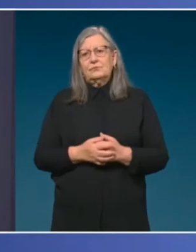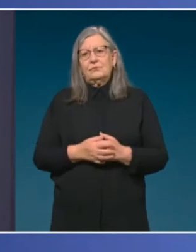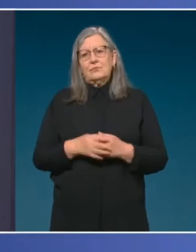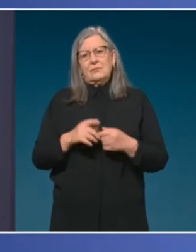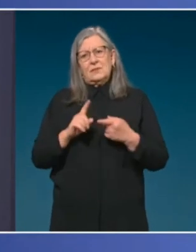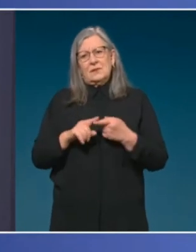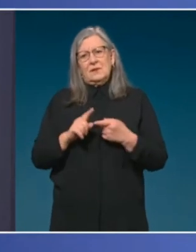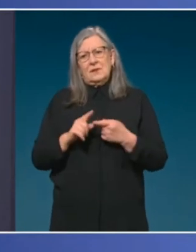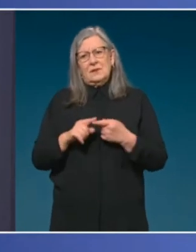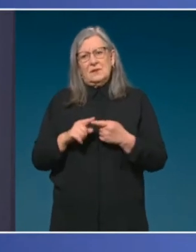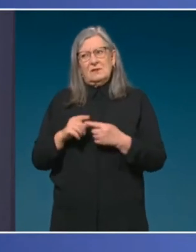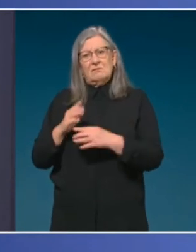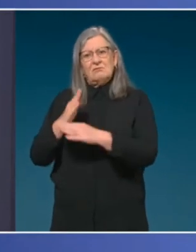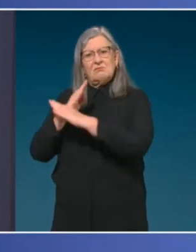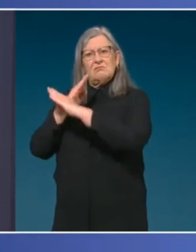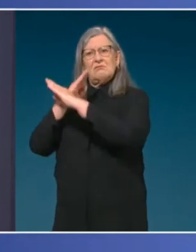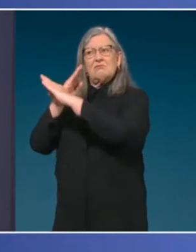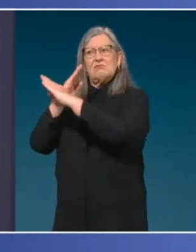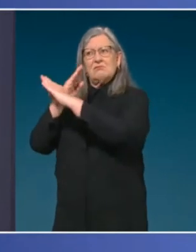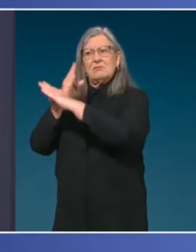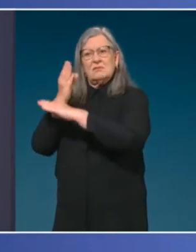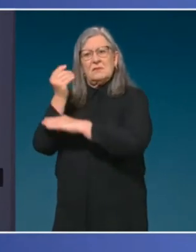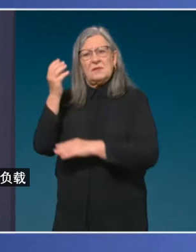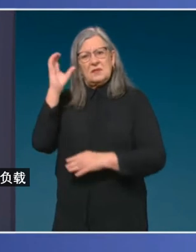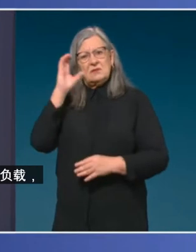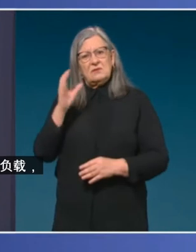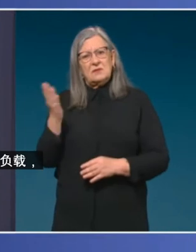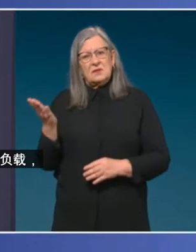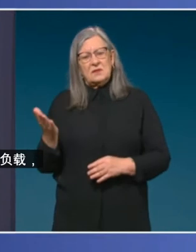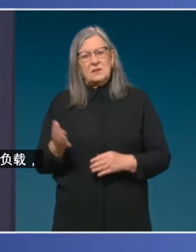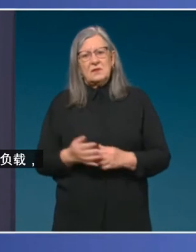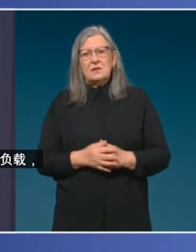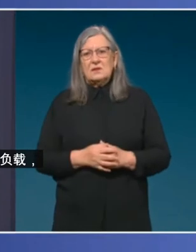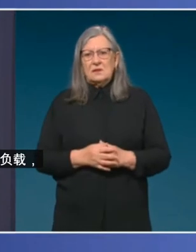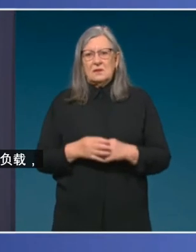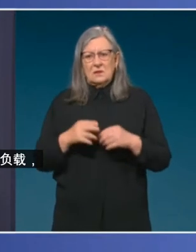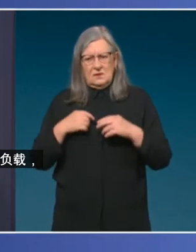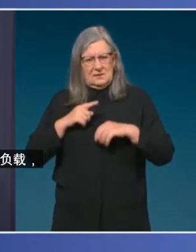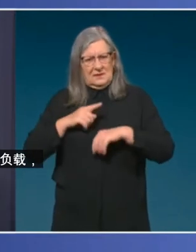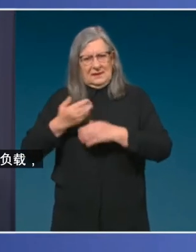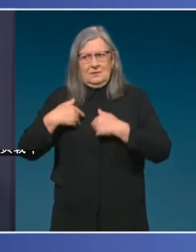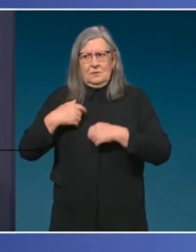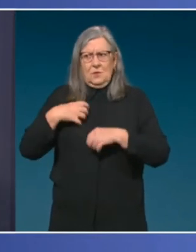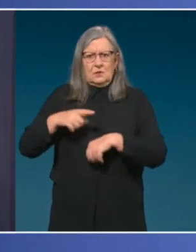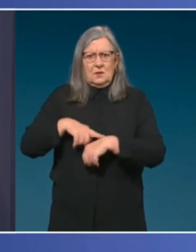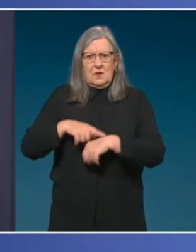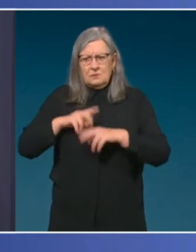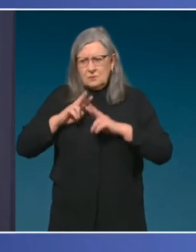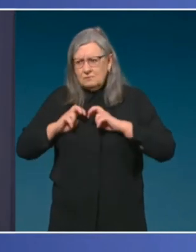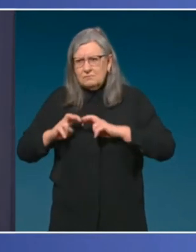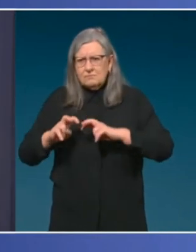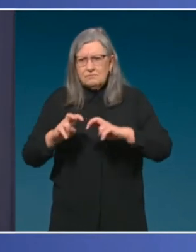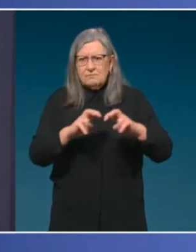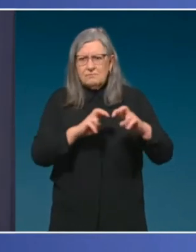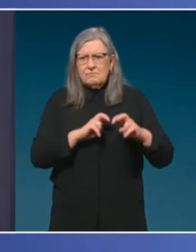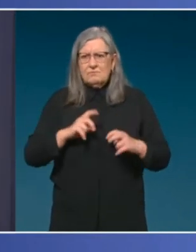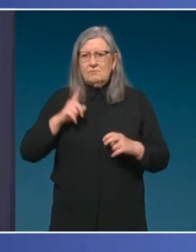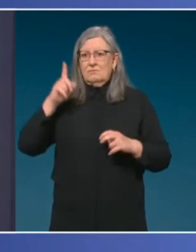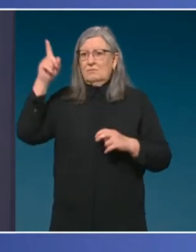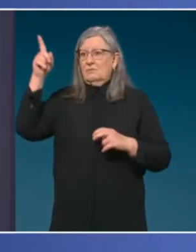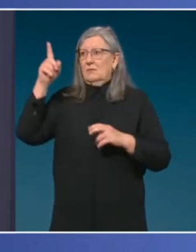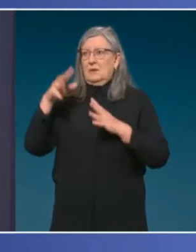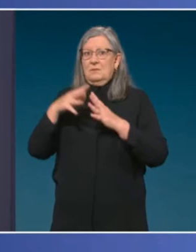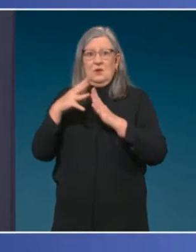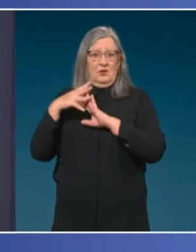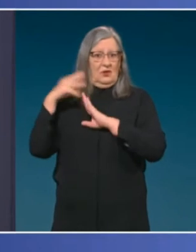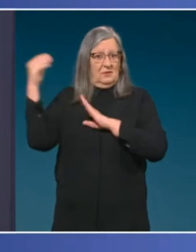that in order to deal with the load whilst we gathered information, and it turned out the United States has chosen exactly the same period, that